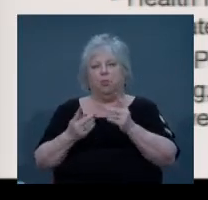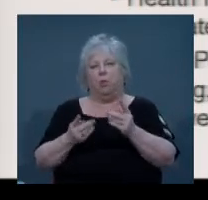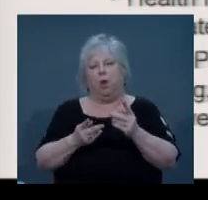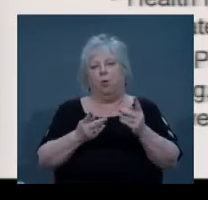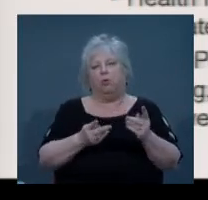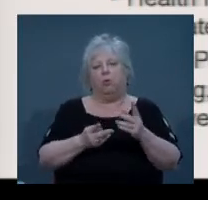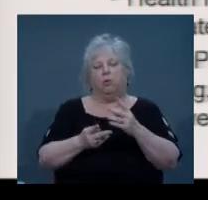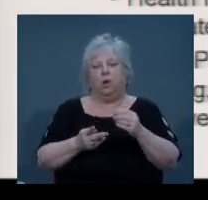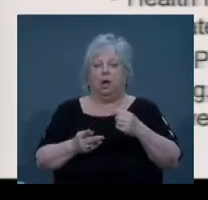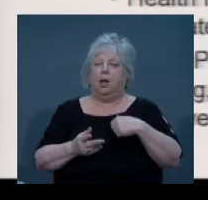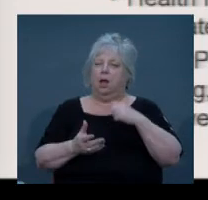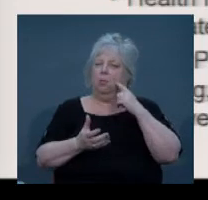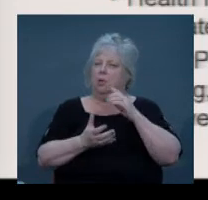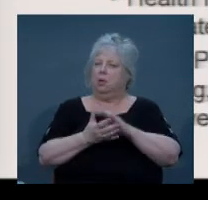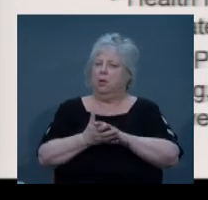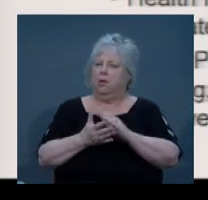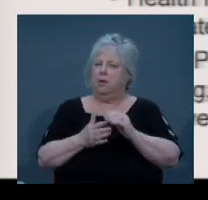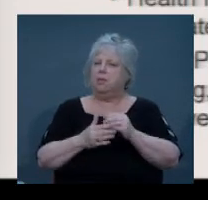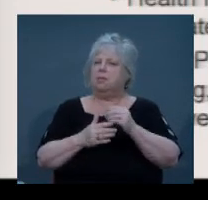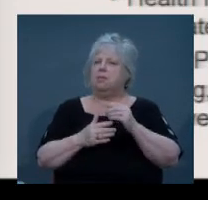I believe that at the next